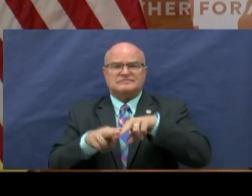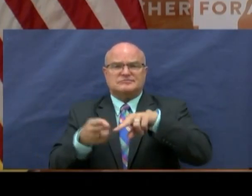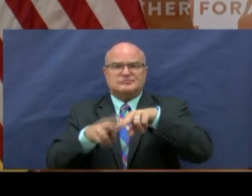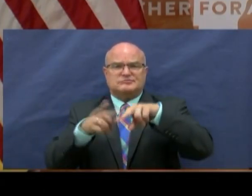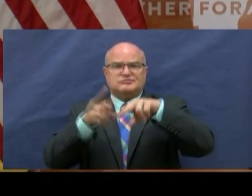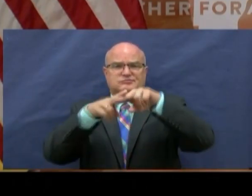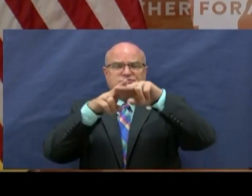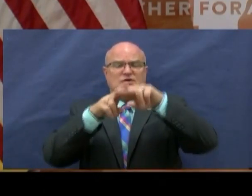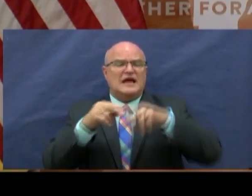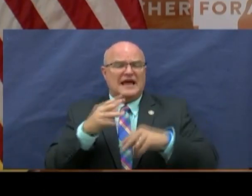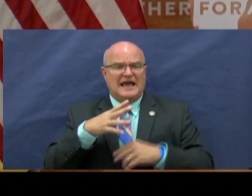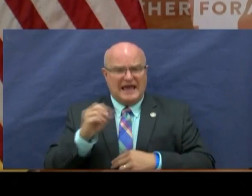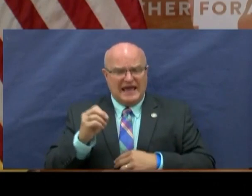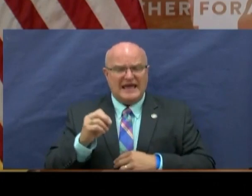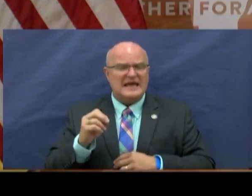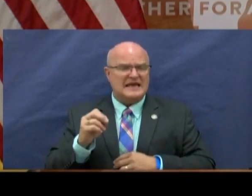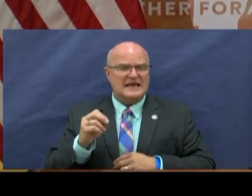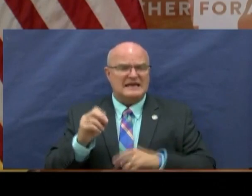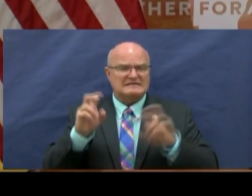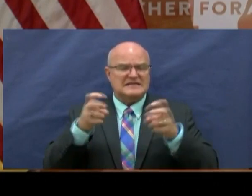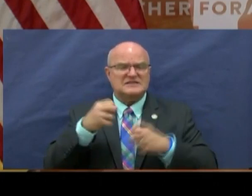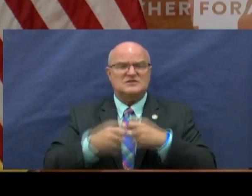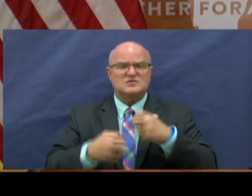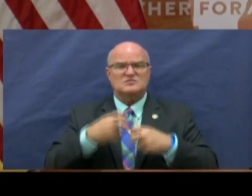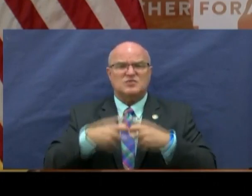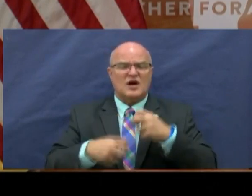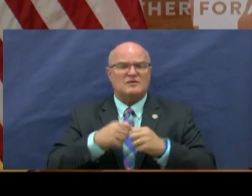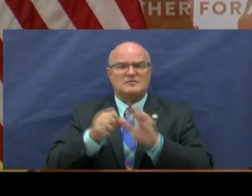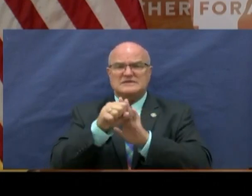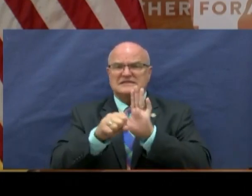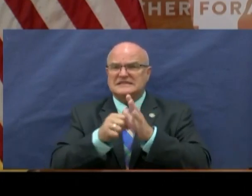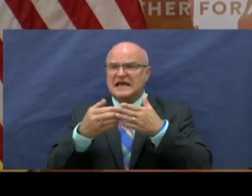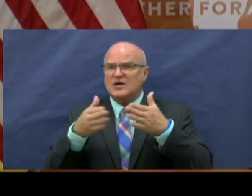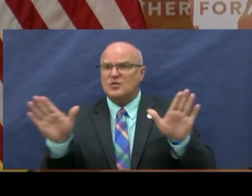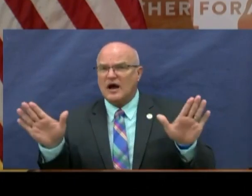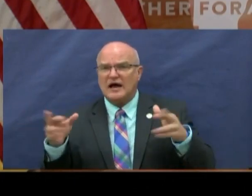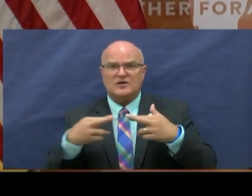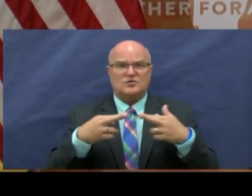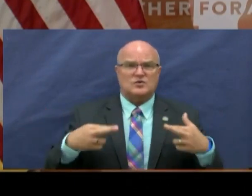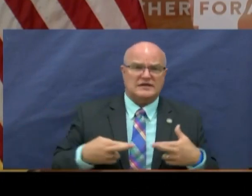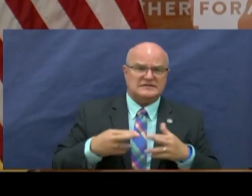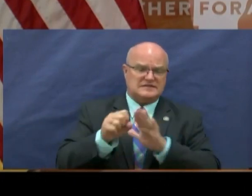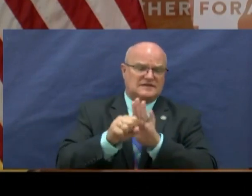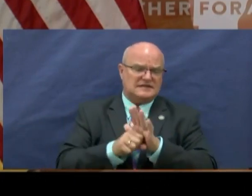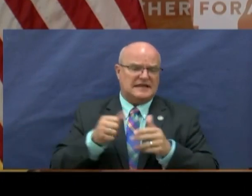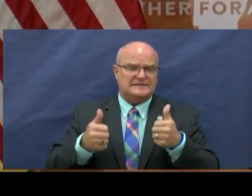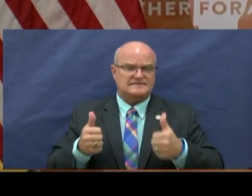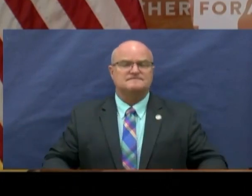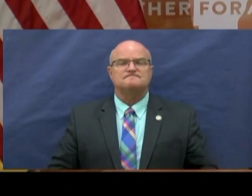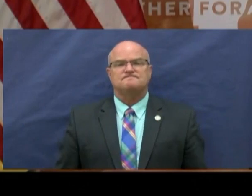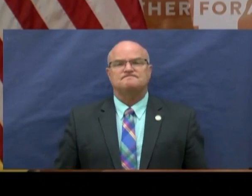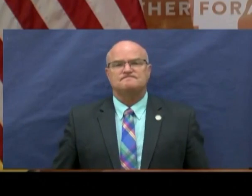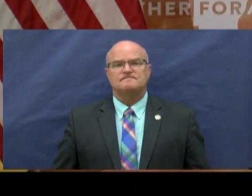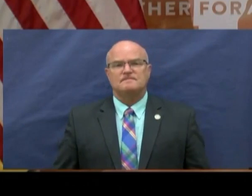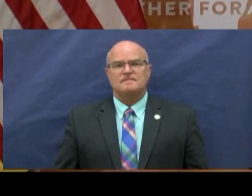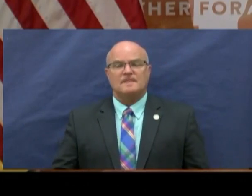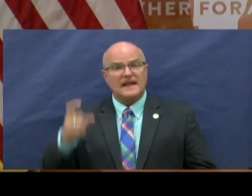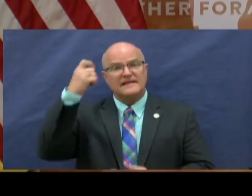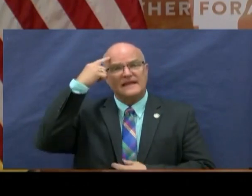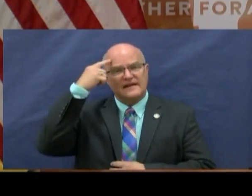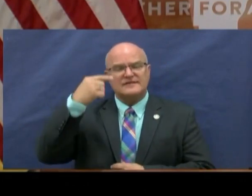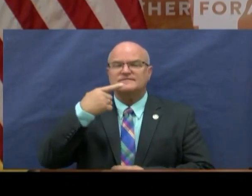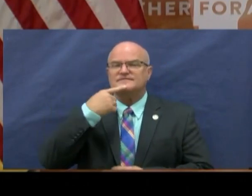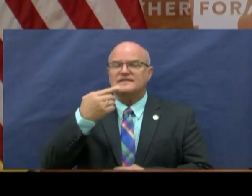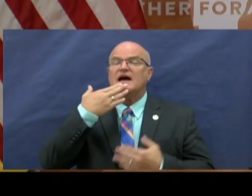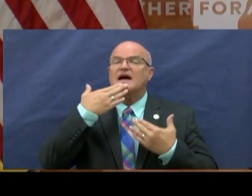and if there's an issue with capacity either statewide or in regions of the state? Well, first I